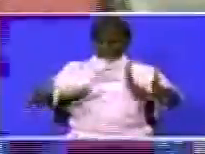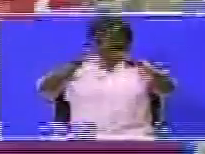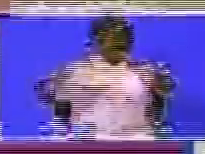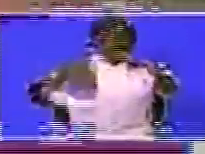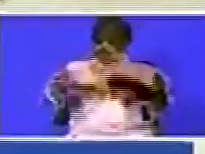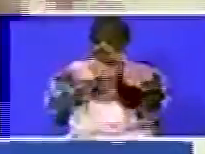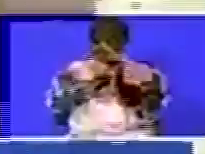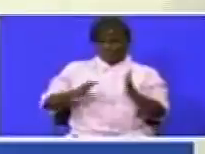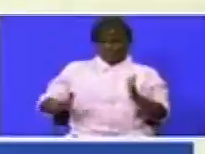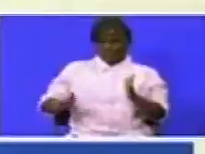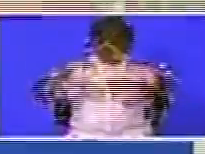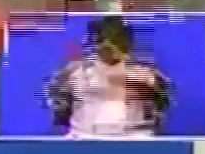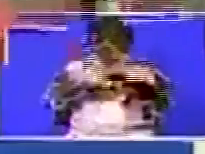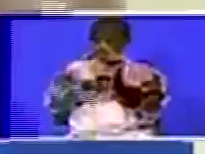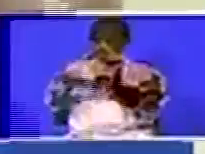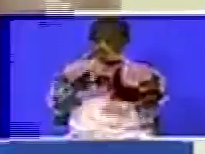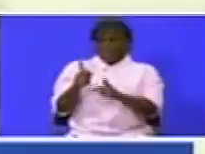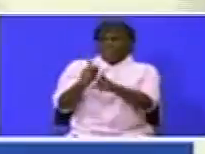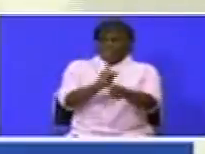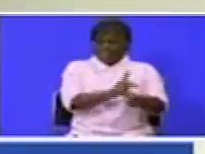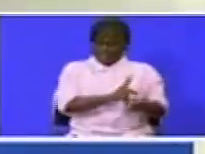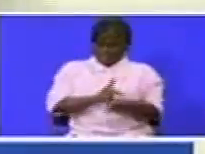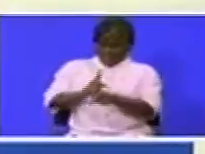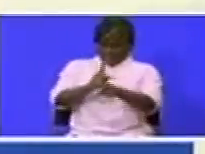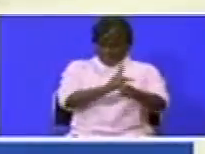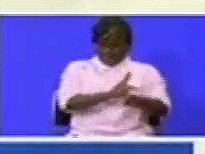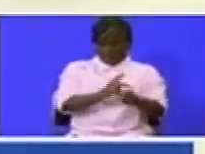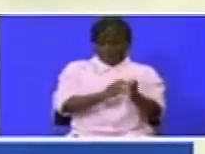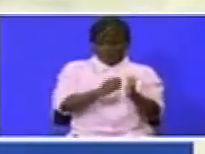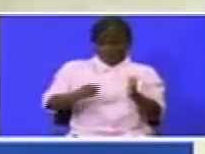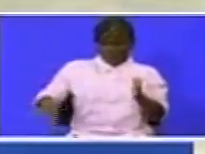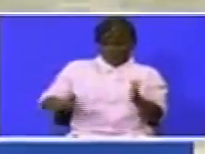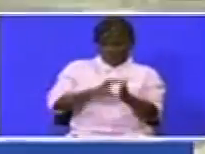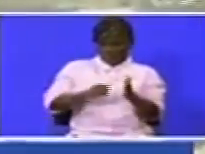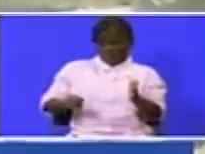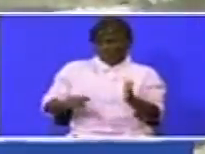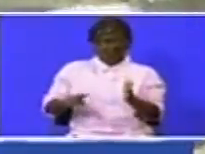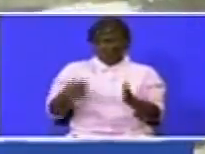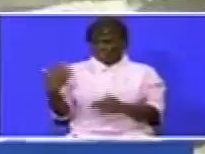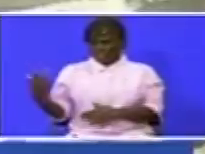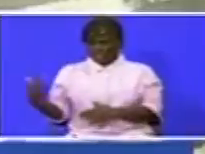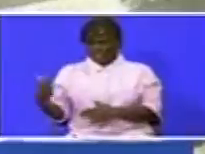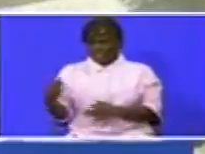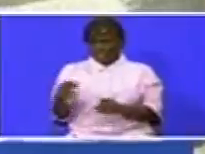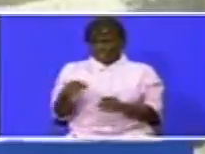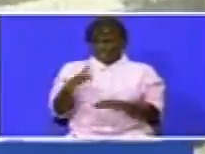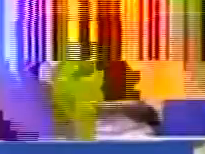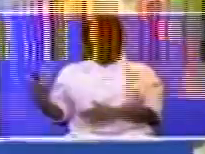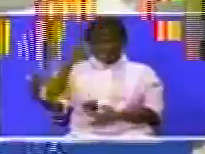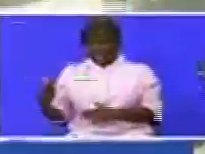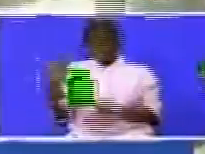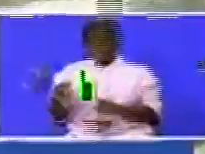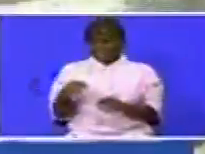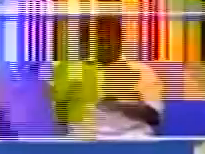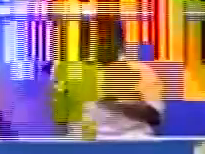are present at the site, very carefully digging up and lifting away the rubble. A very delicate task, as the rescue